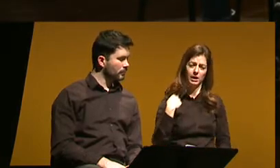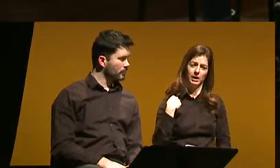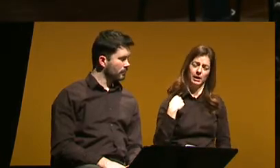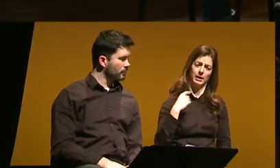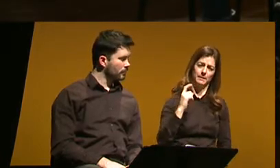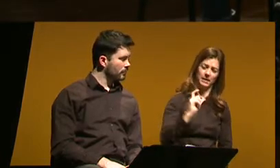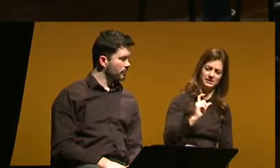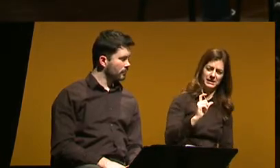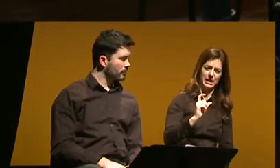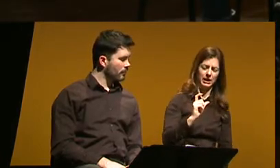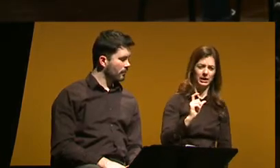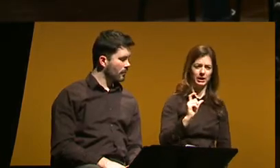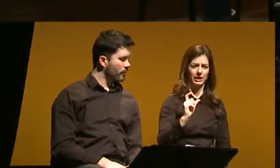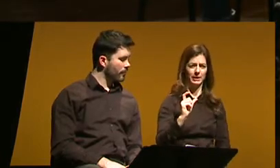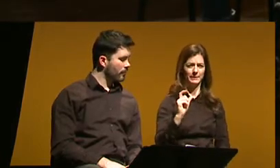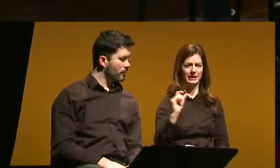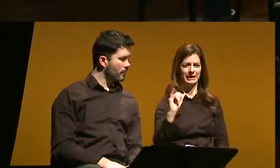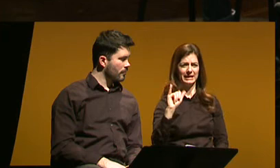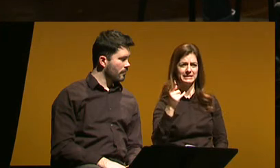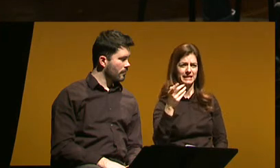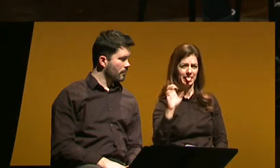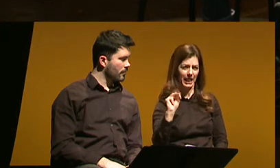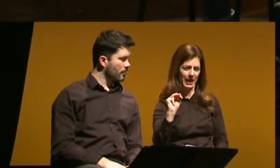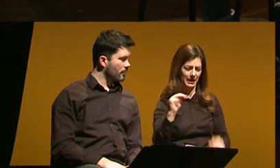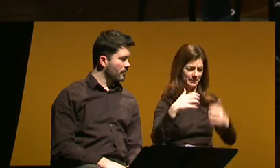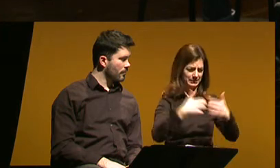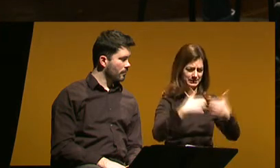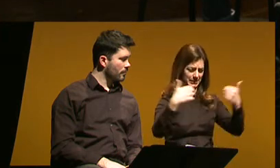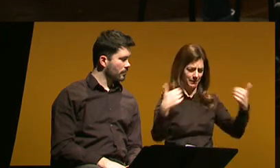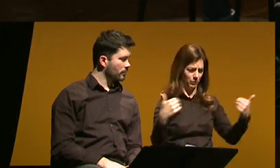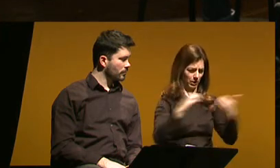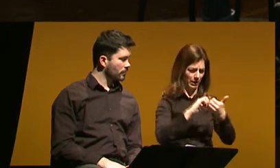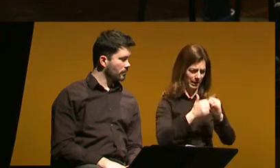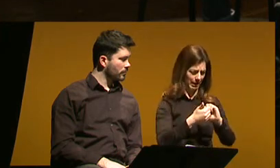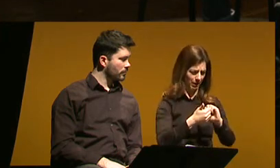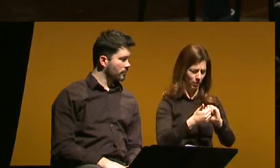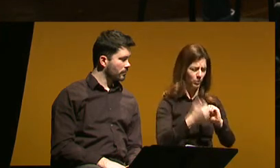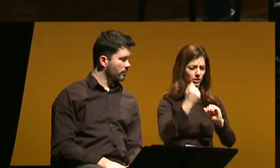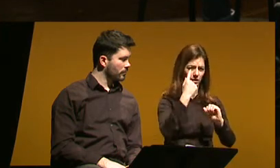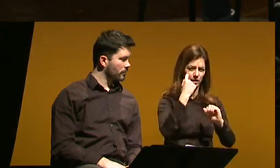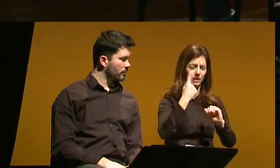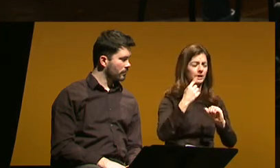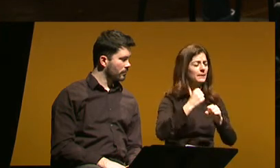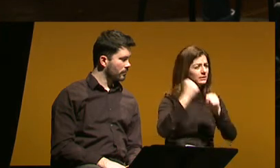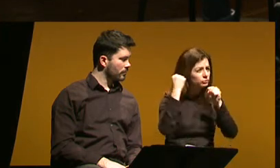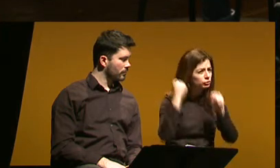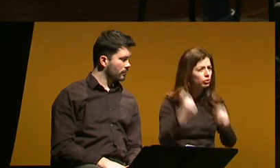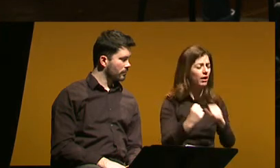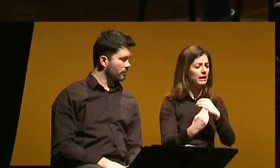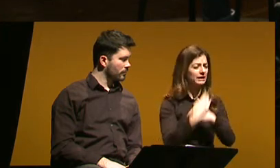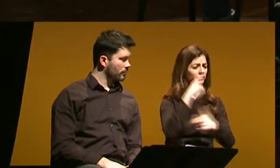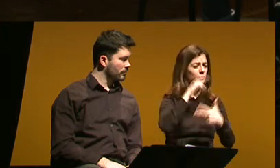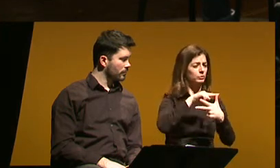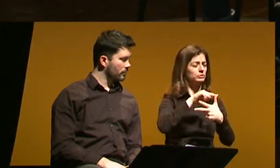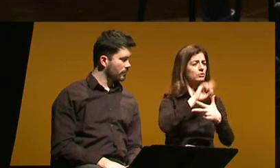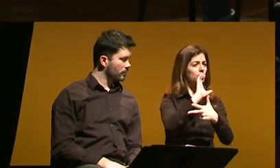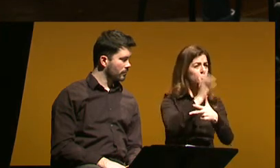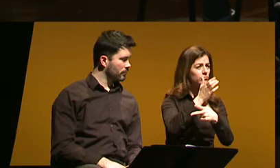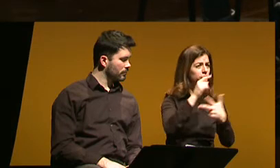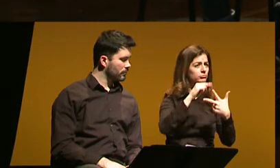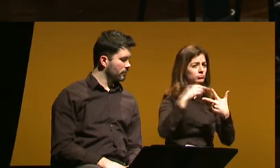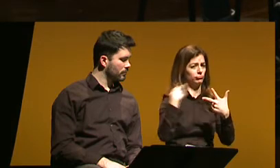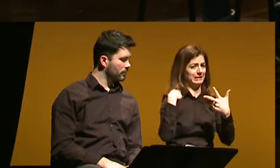if one can be turned off while the other is examined. The strongest influences in my life are my culture, my religion, and my